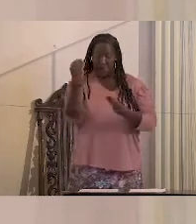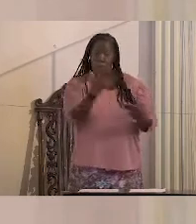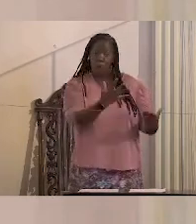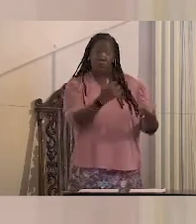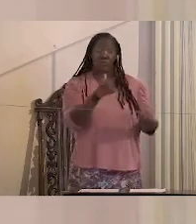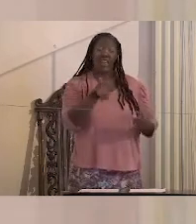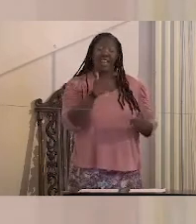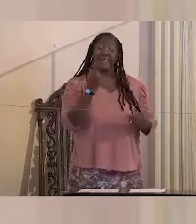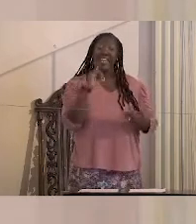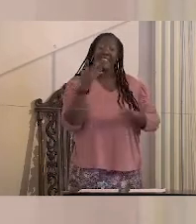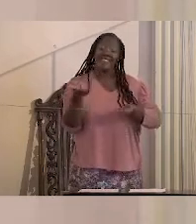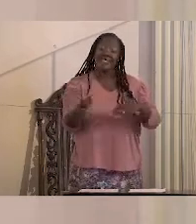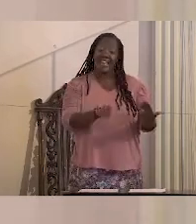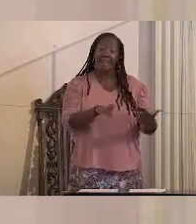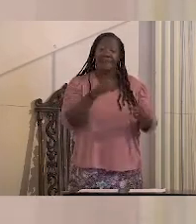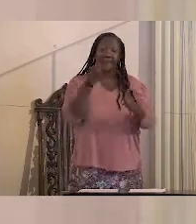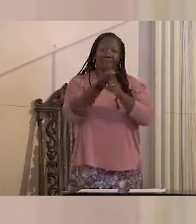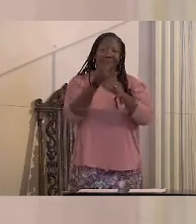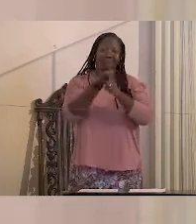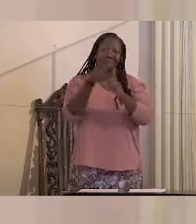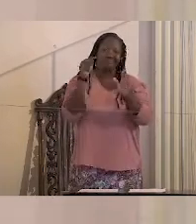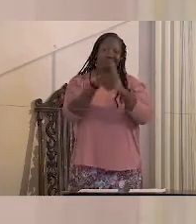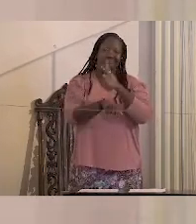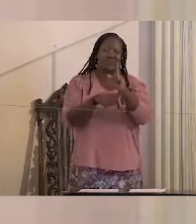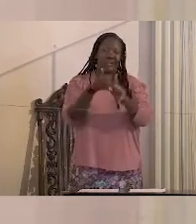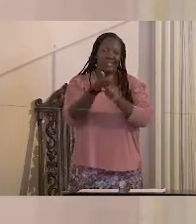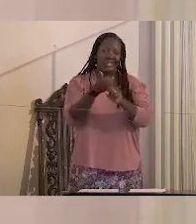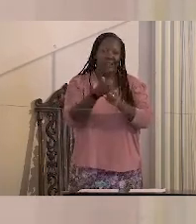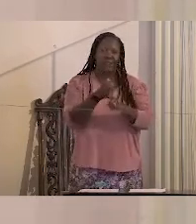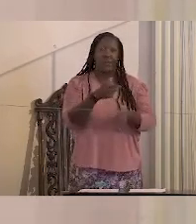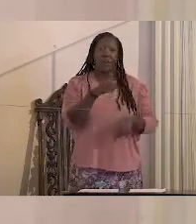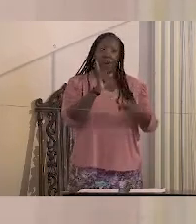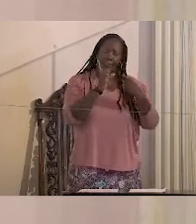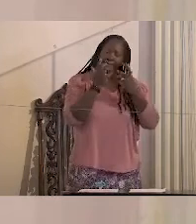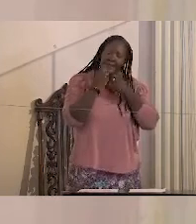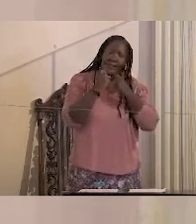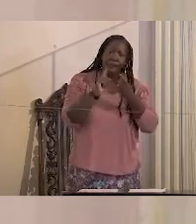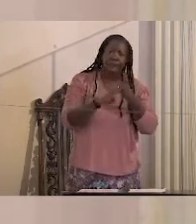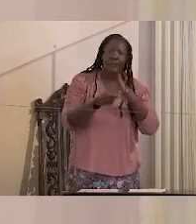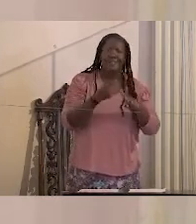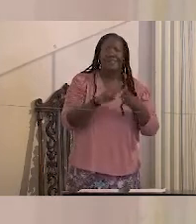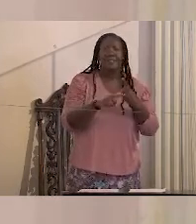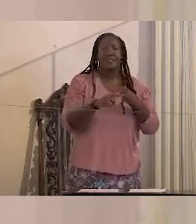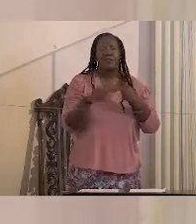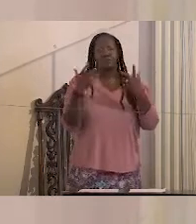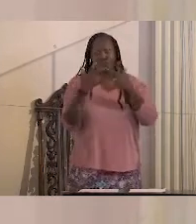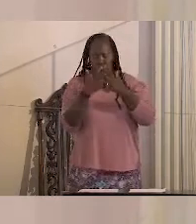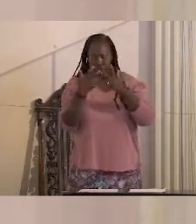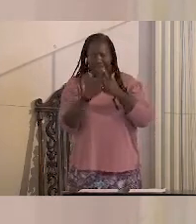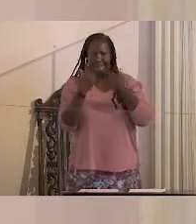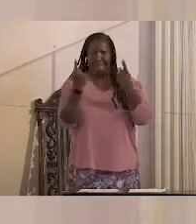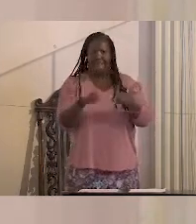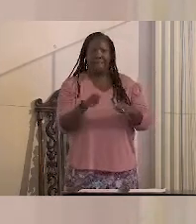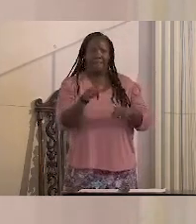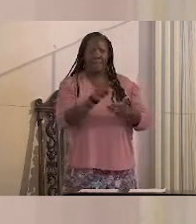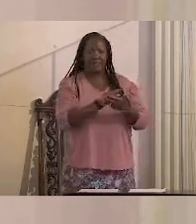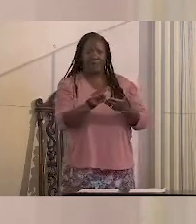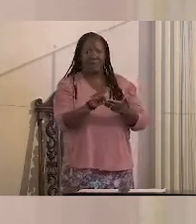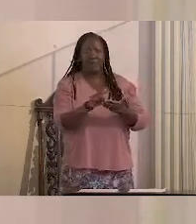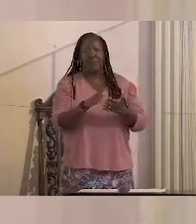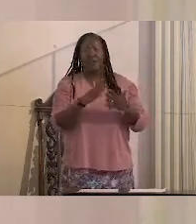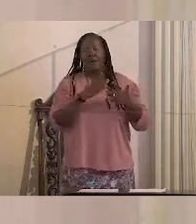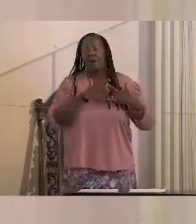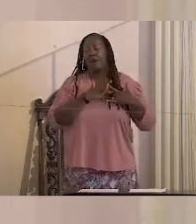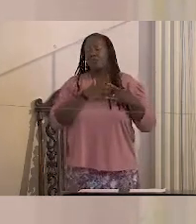dear friends and a roommate, Axel, just this week. And our hearts are with Mara,